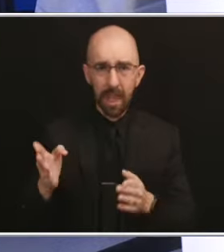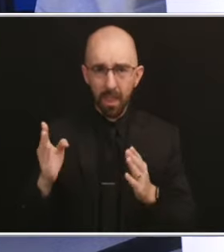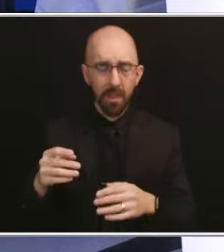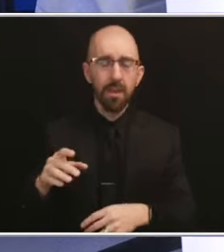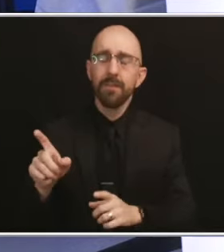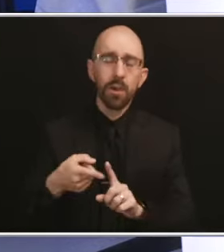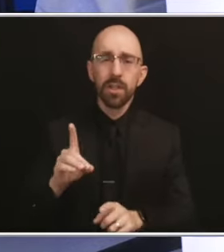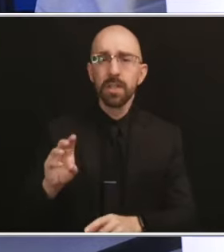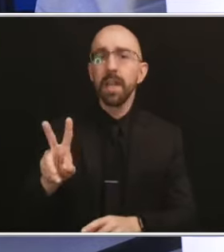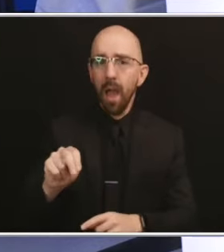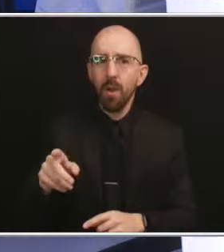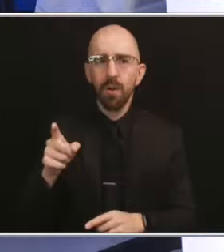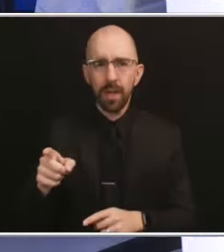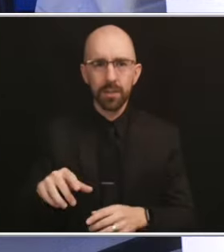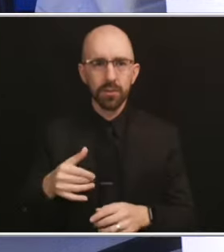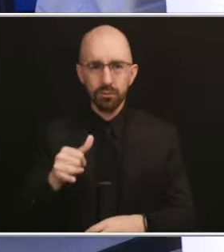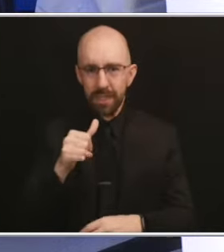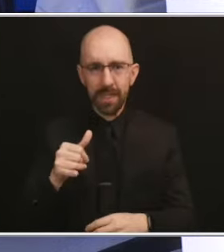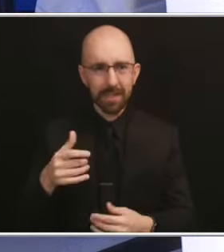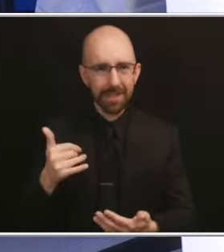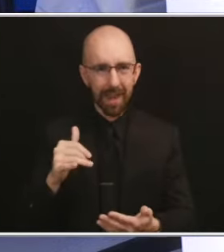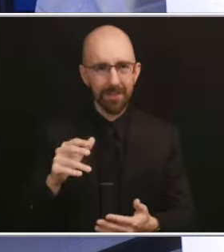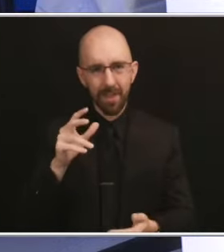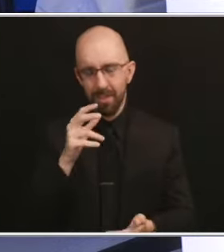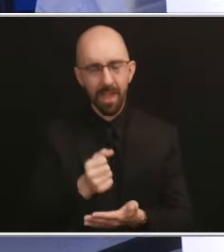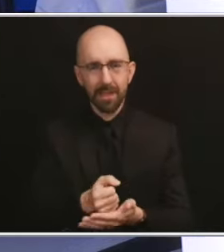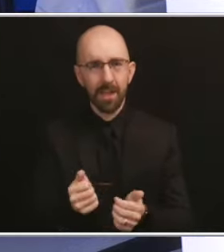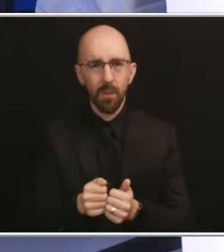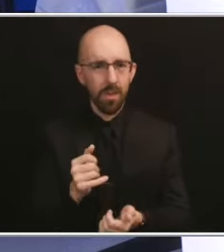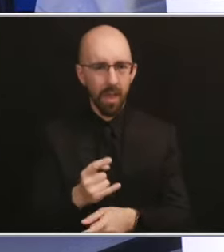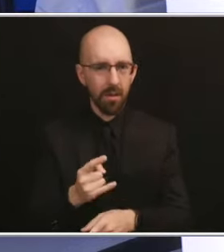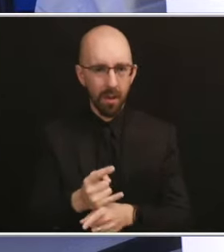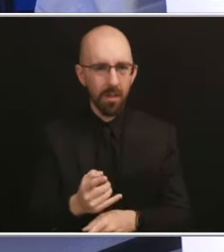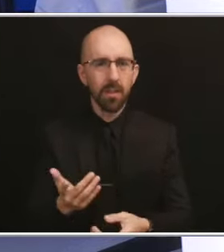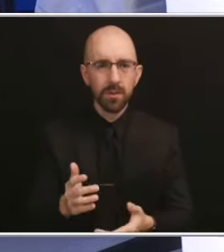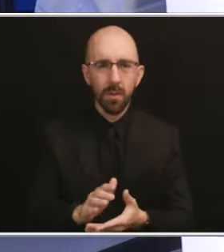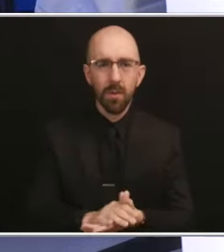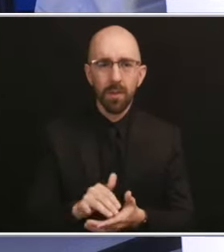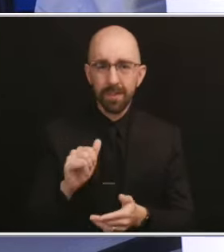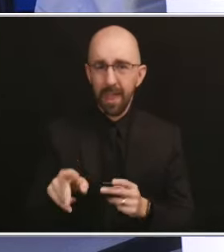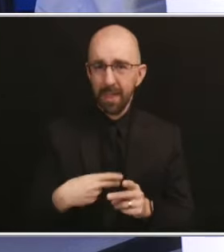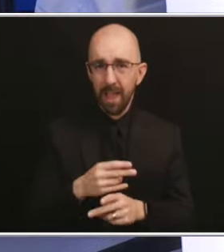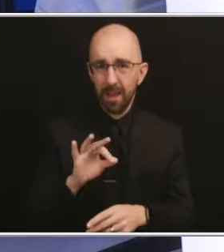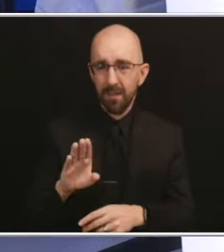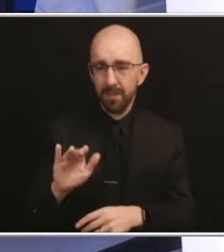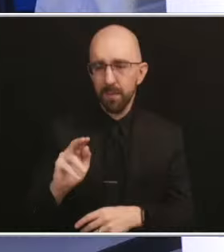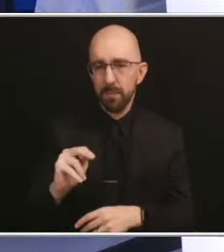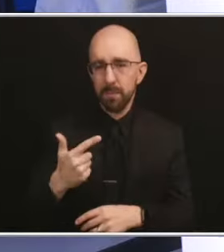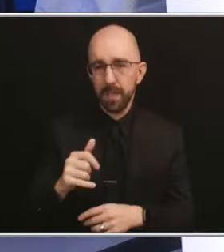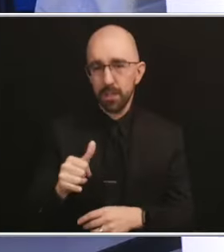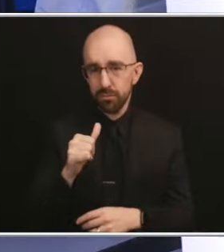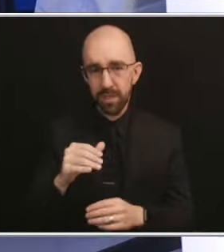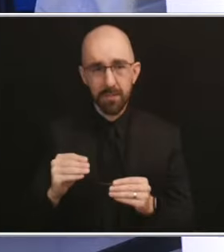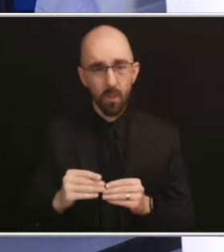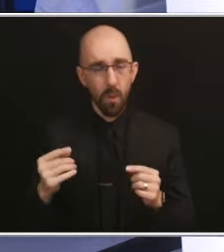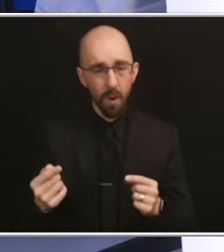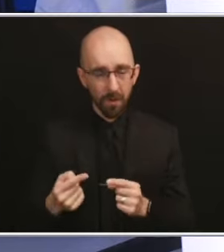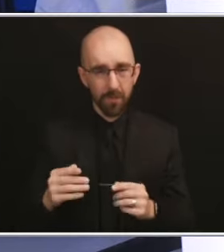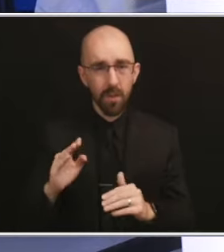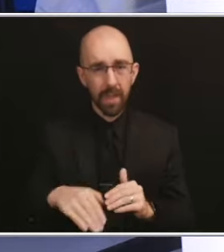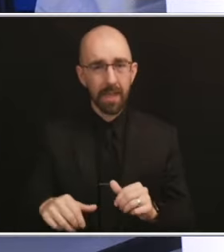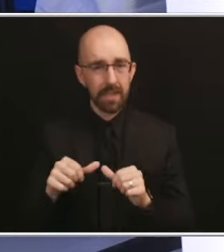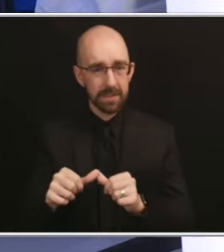sudden, they're kind of lights out there with the alcohol. So can that kind of binge drinking be more harmful than more consistent daily